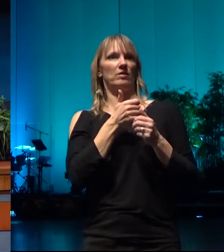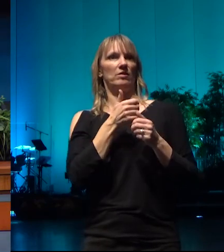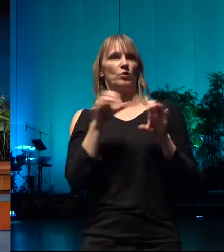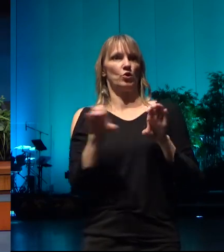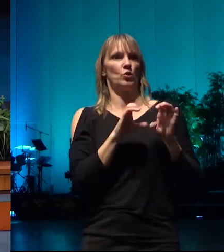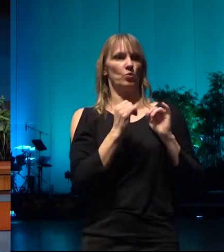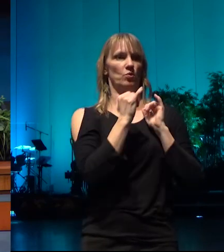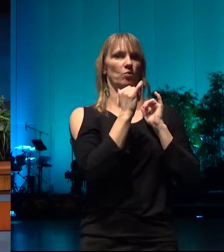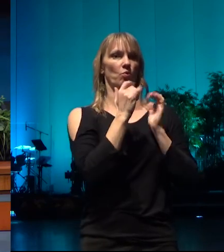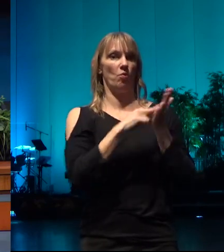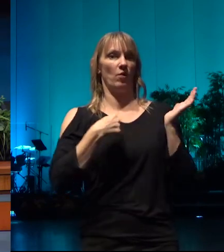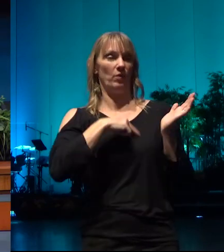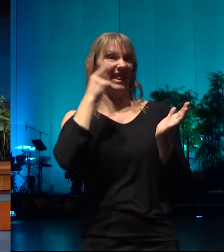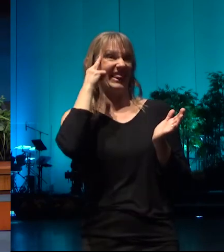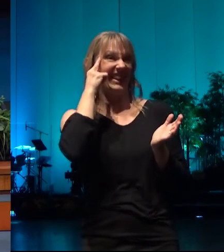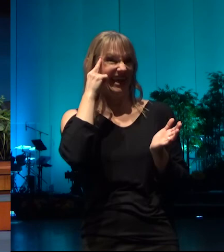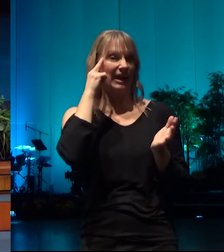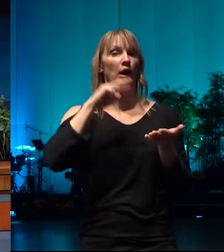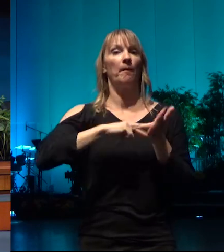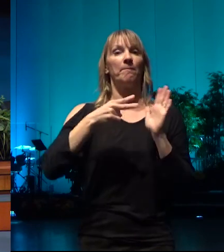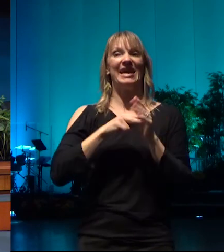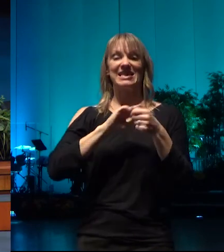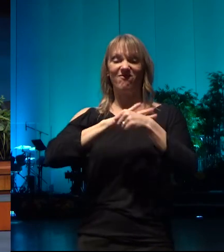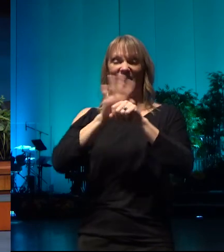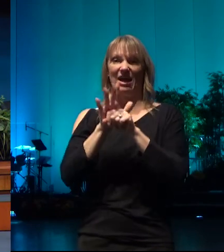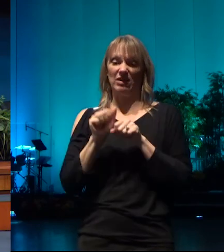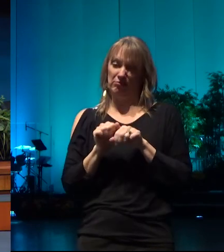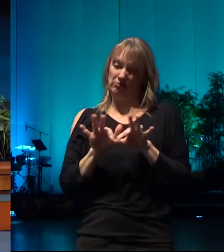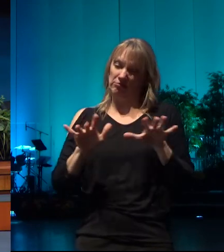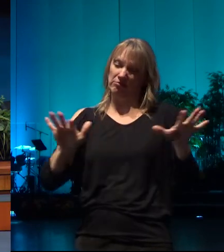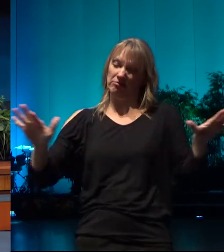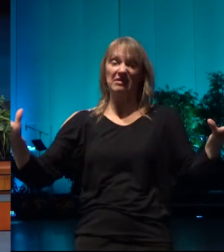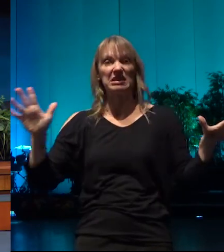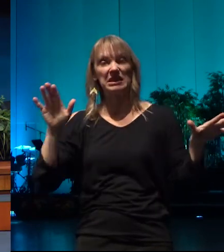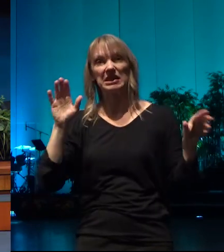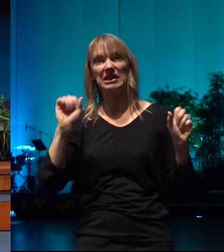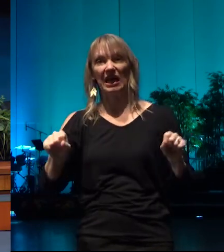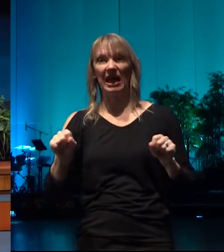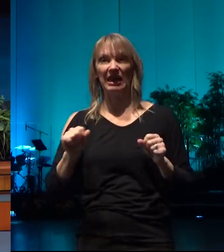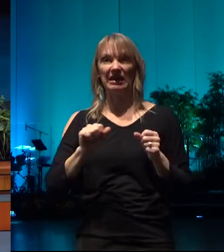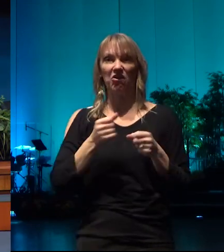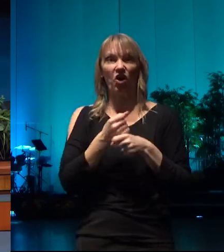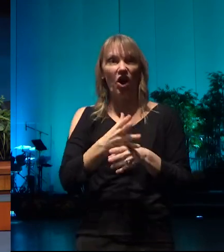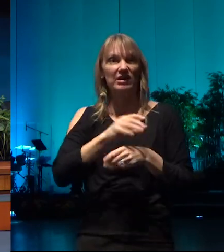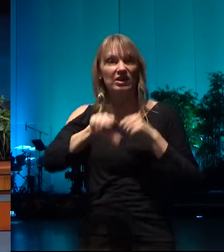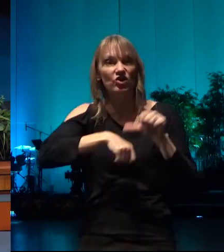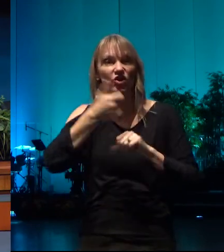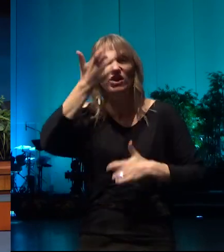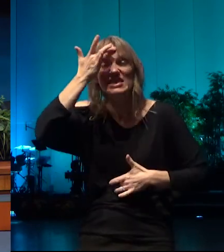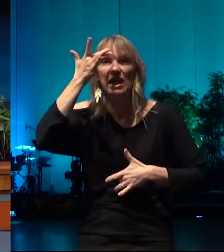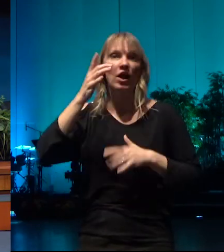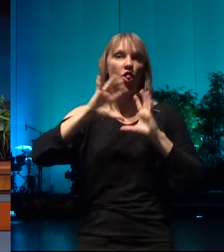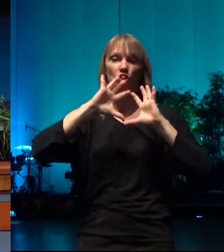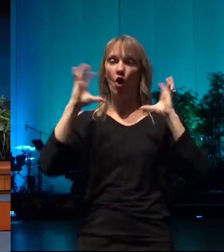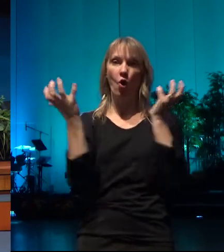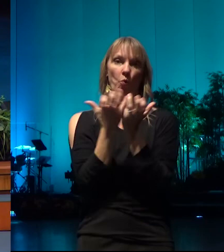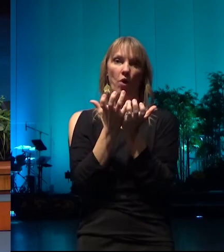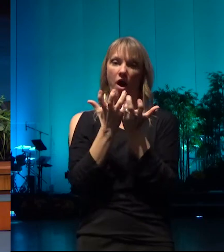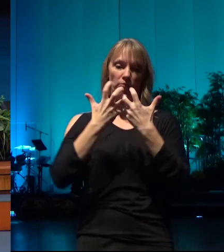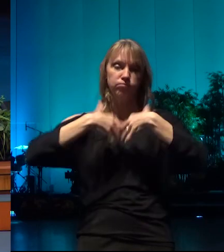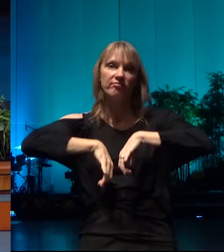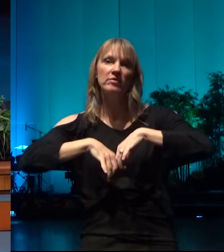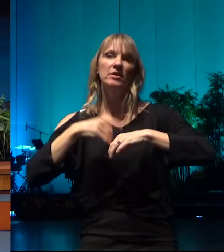all these big platitudes about all this stuff that could happen. But that's the ego part of us